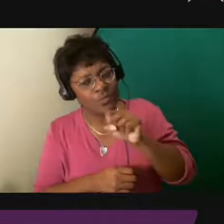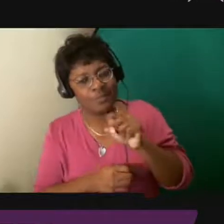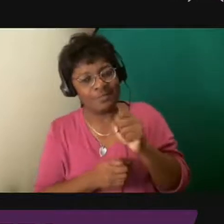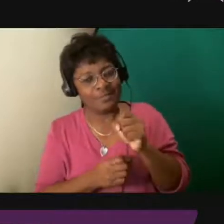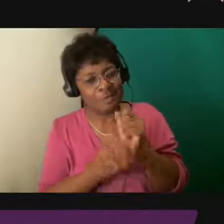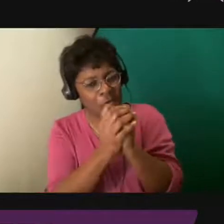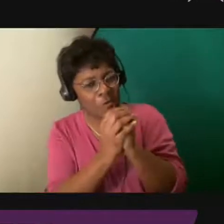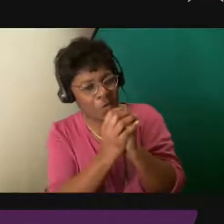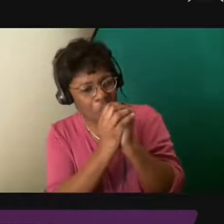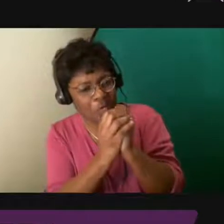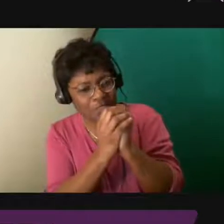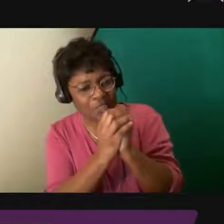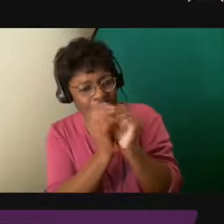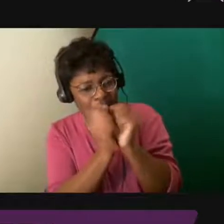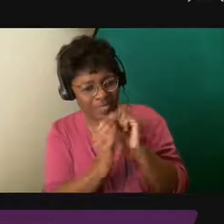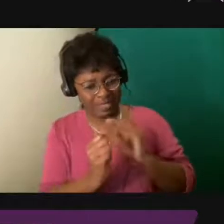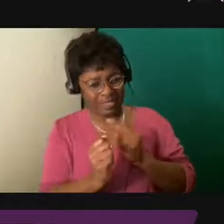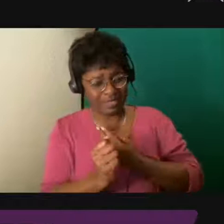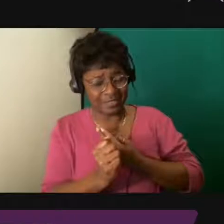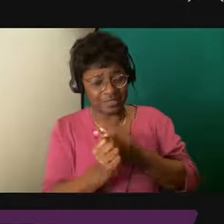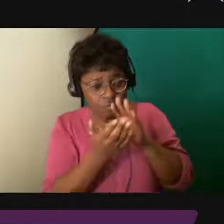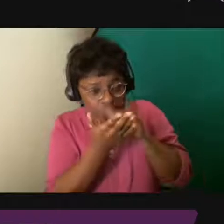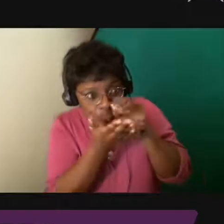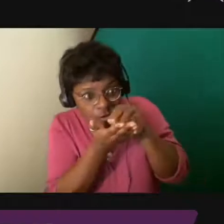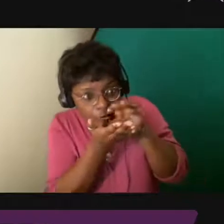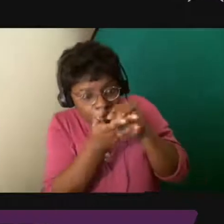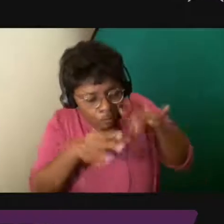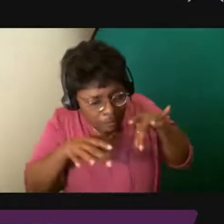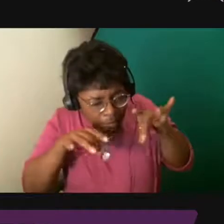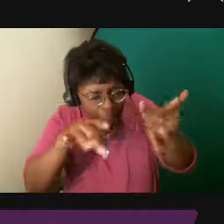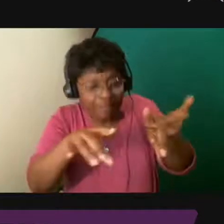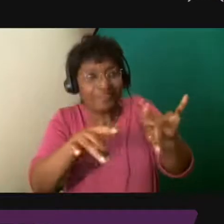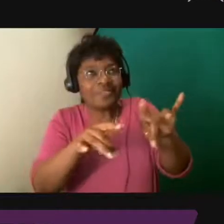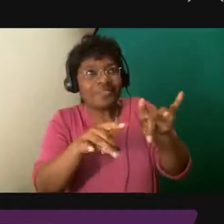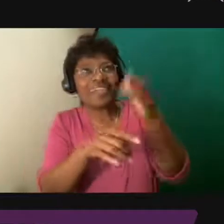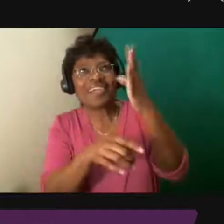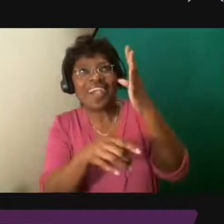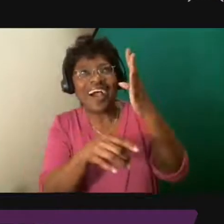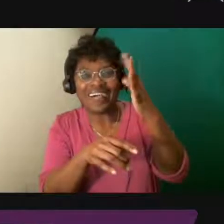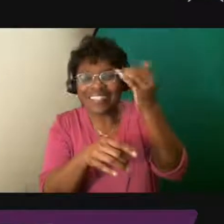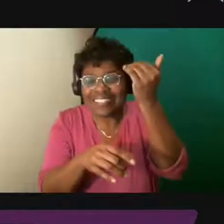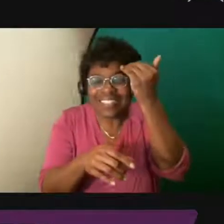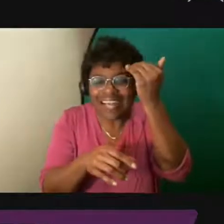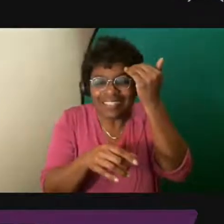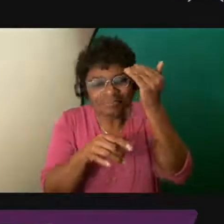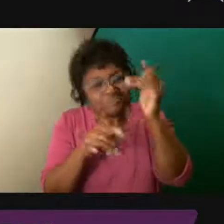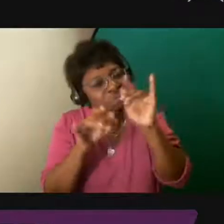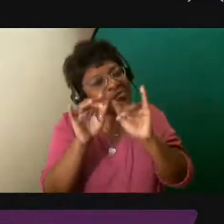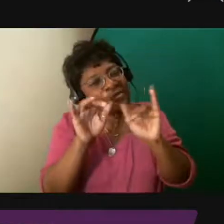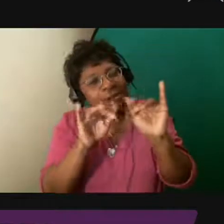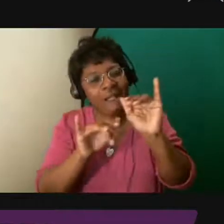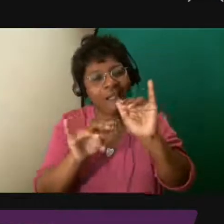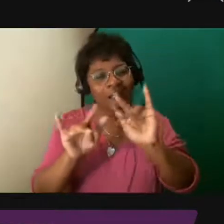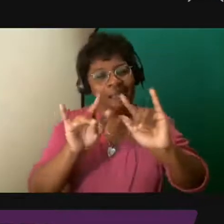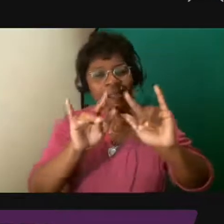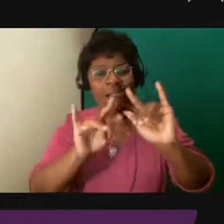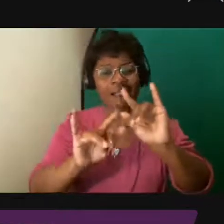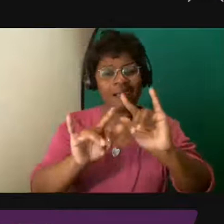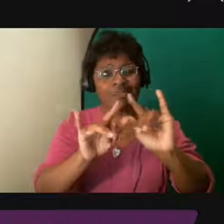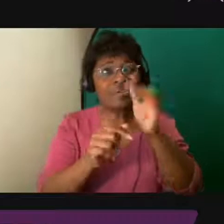where you can learn the knowledge of God, experience the power of God, be loved on by the people of